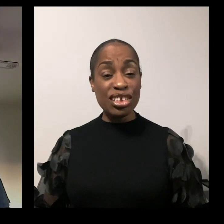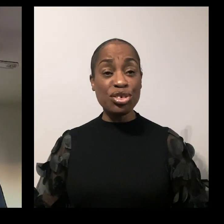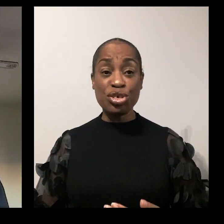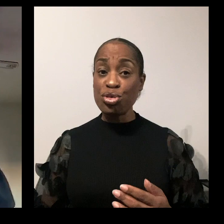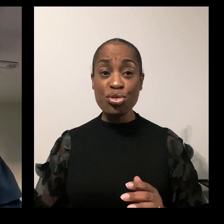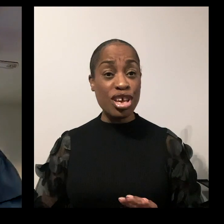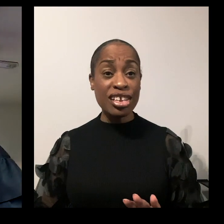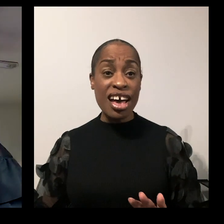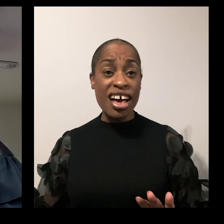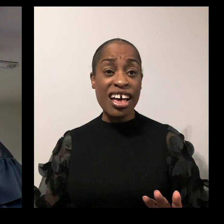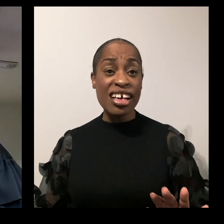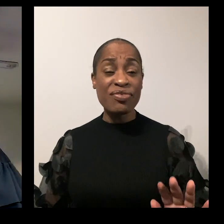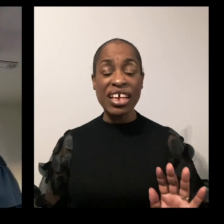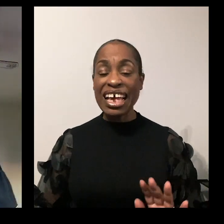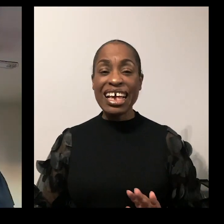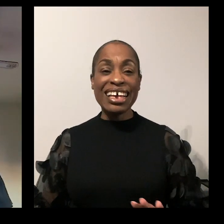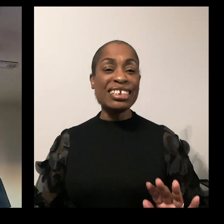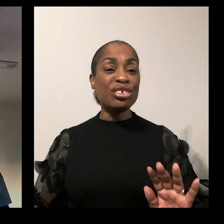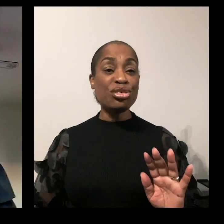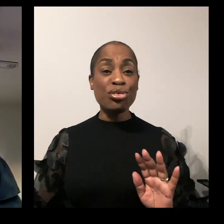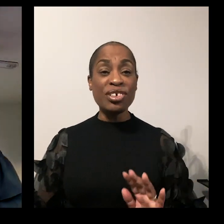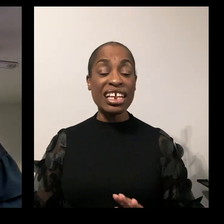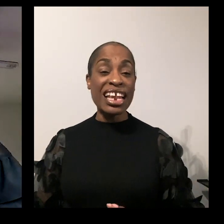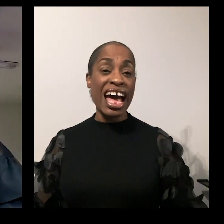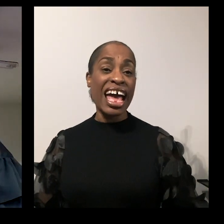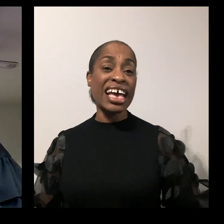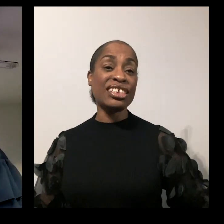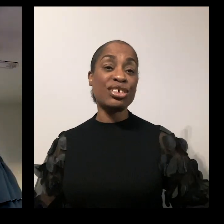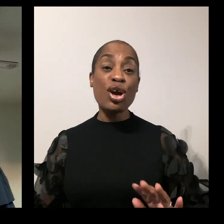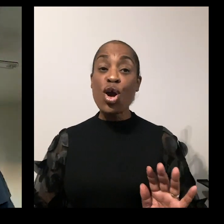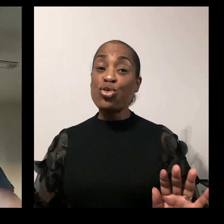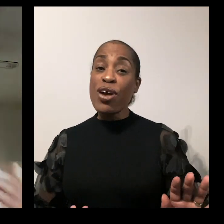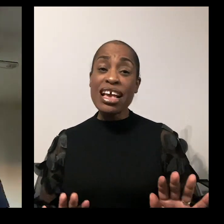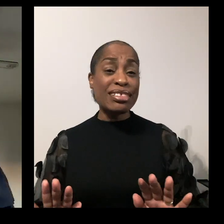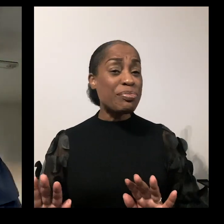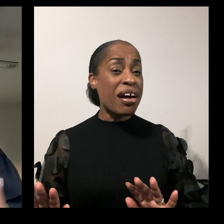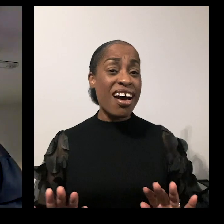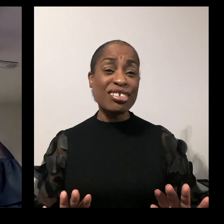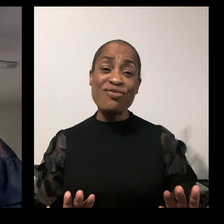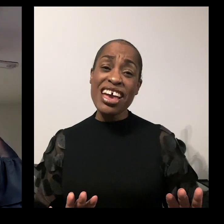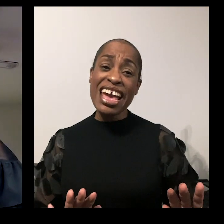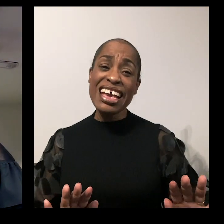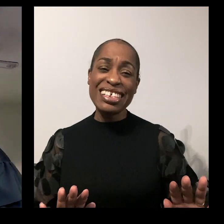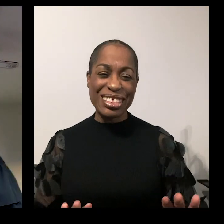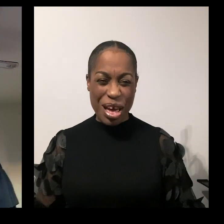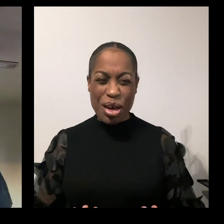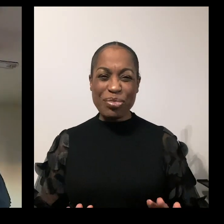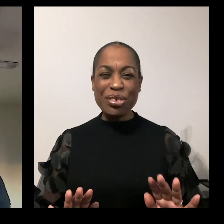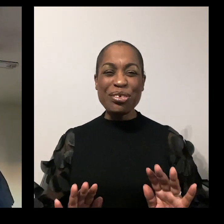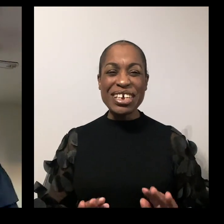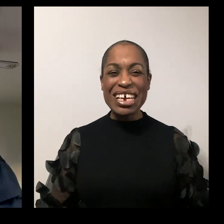Darkness into your love, into your light. Grace upon